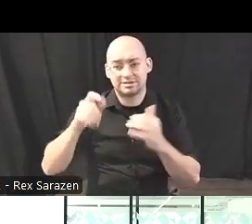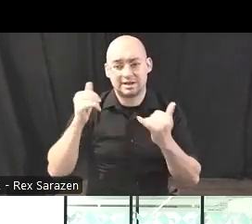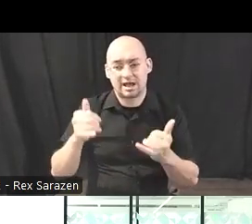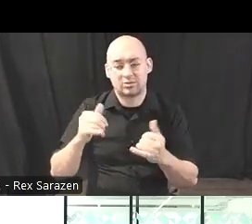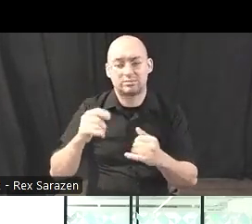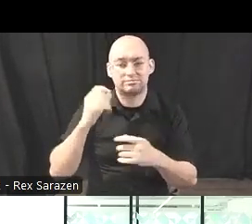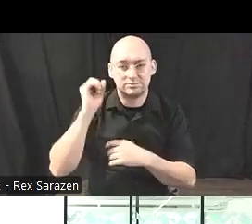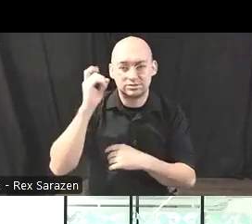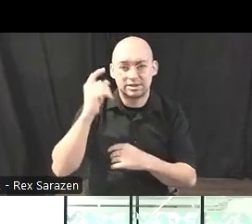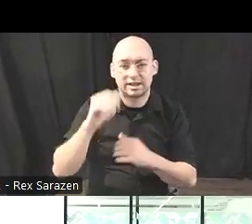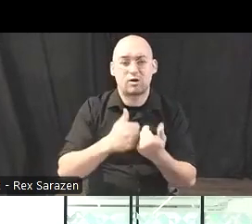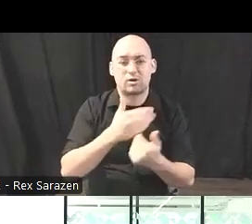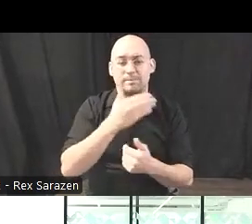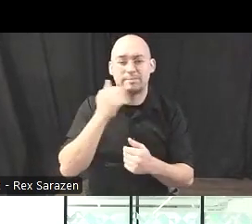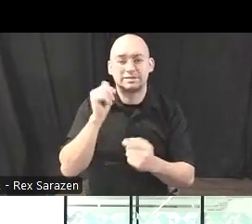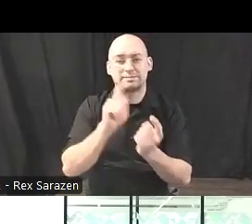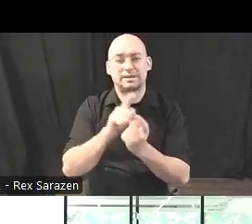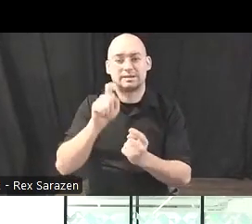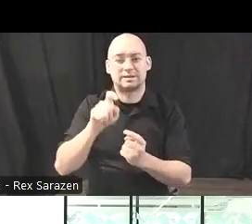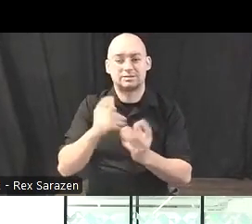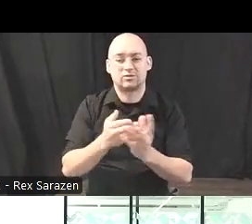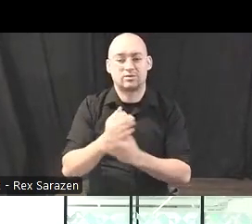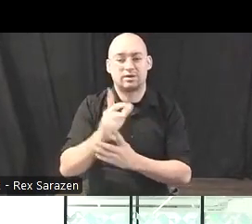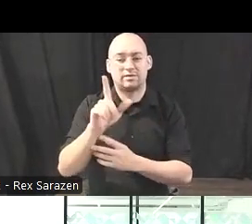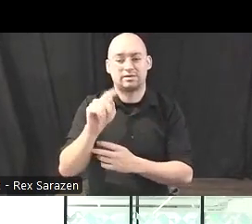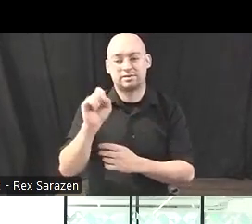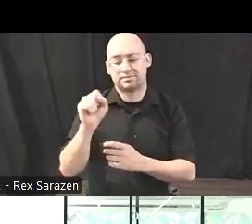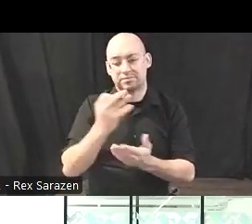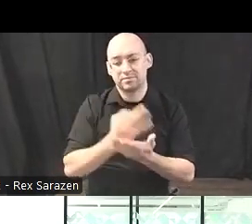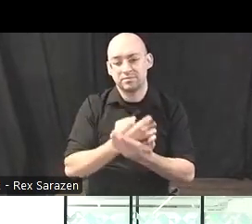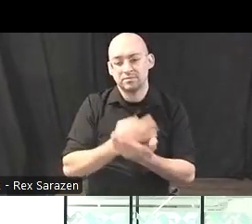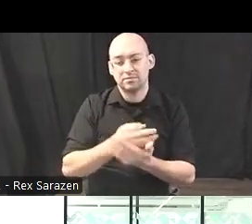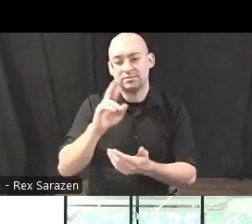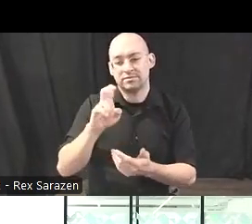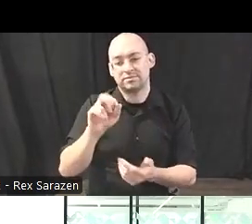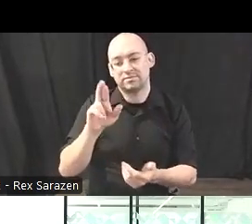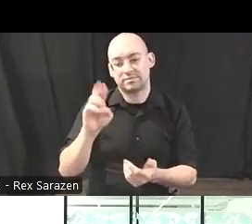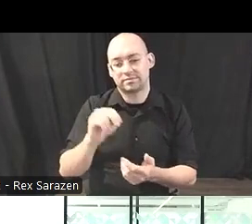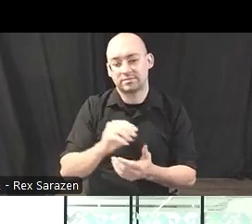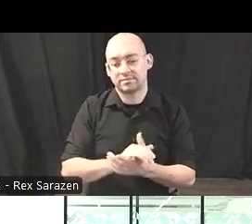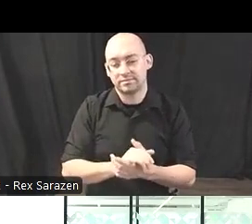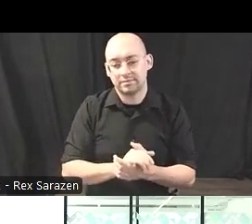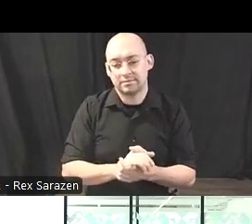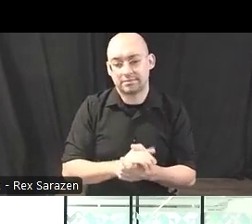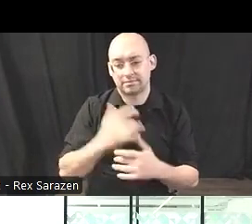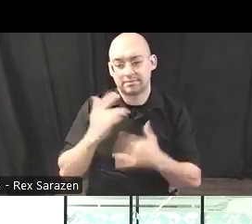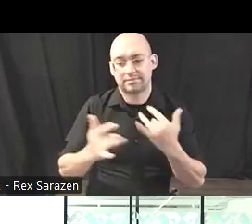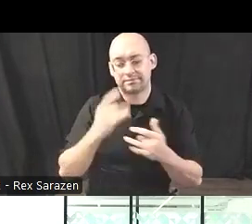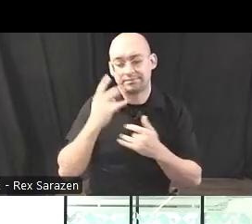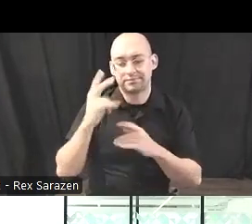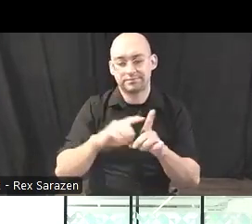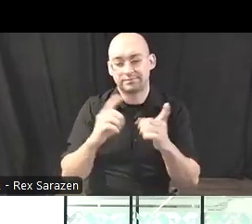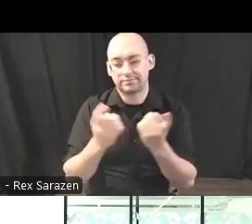we might best meet those needs through LTSS financing reform. And then finally, excited to see the Department of Social